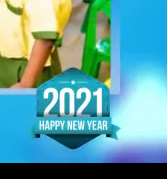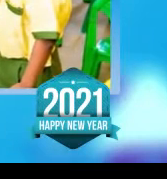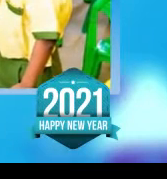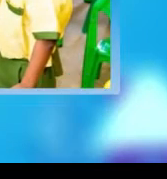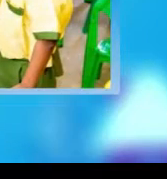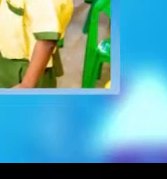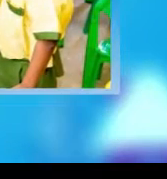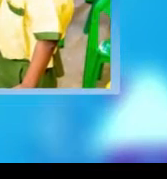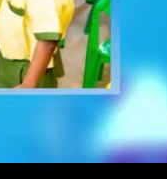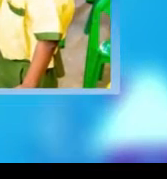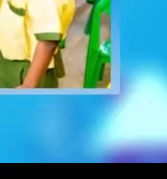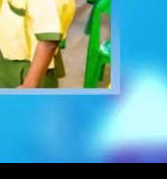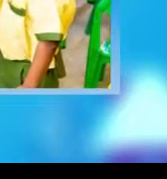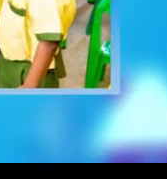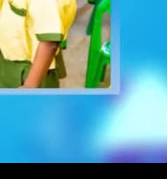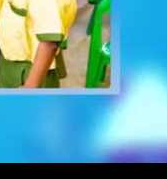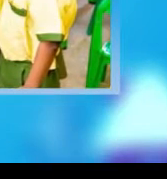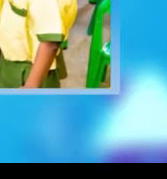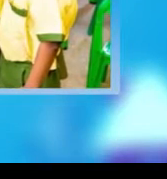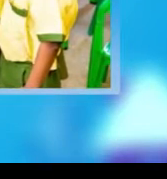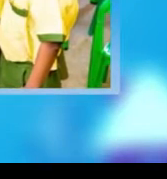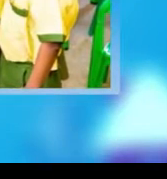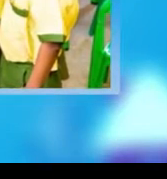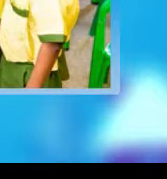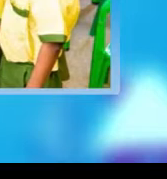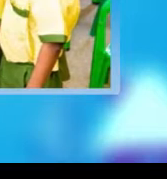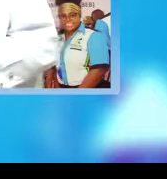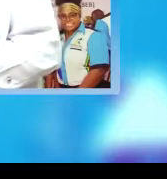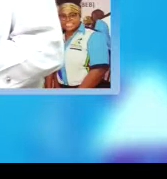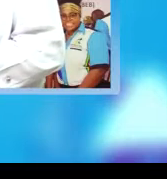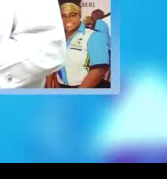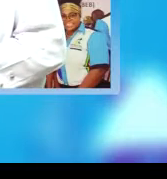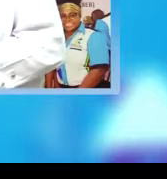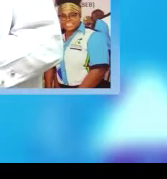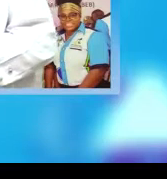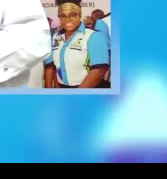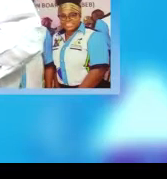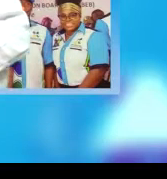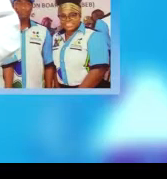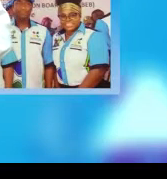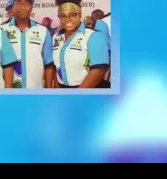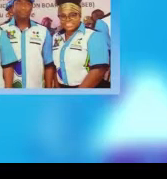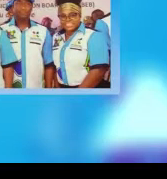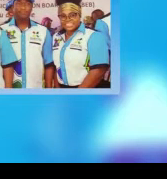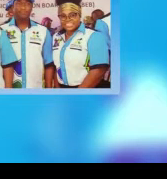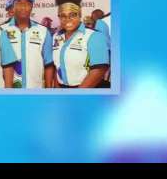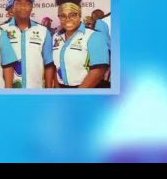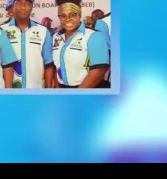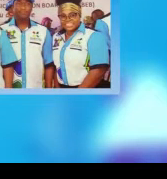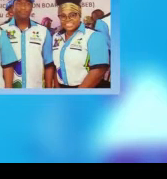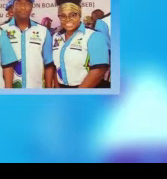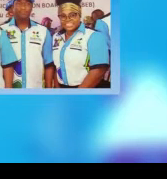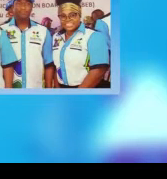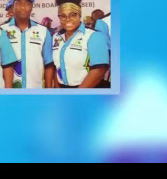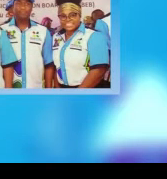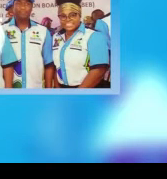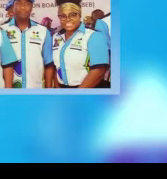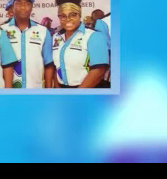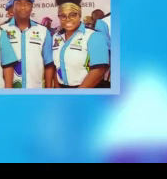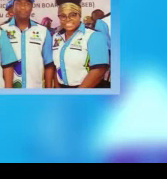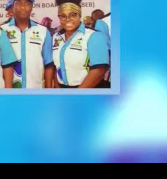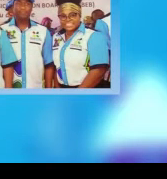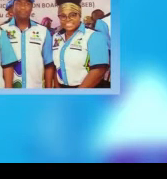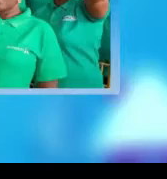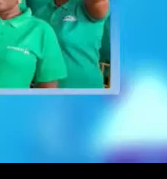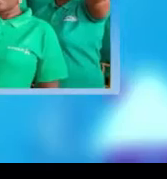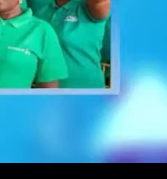a passionate, committed, and transformational leader. Thank you for the giant leaps we made, especially through